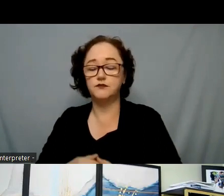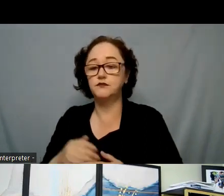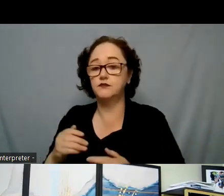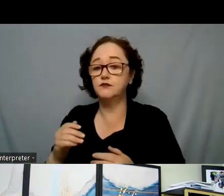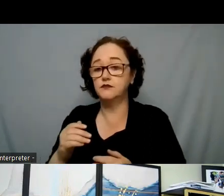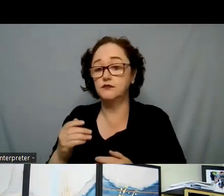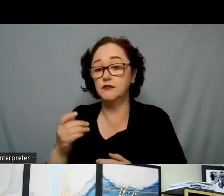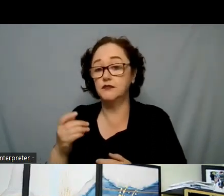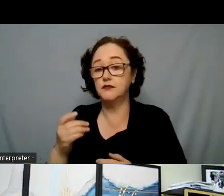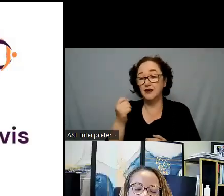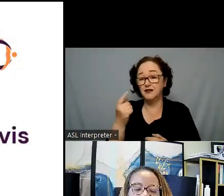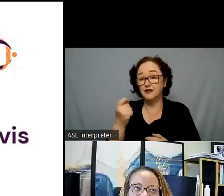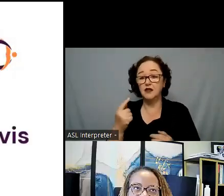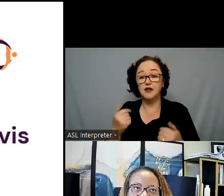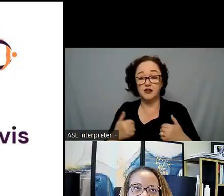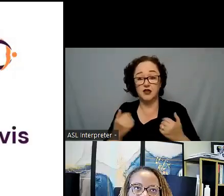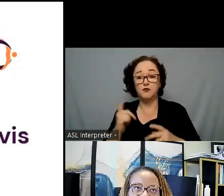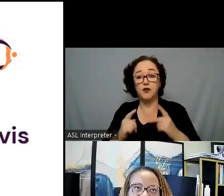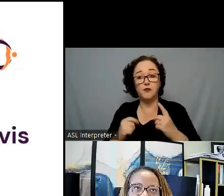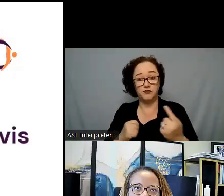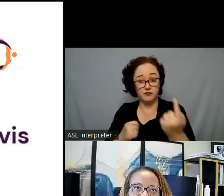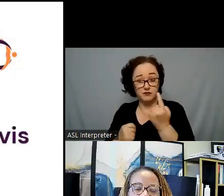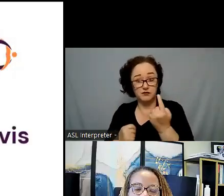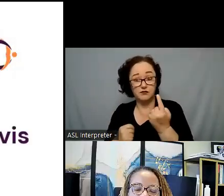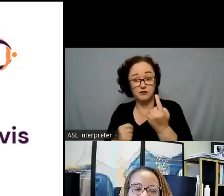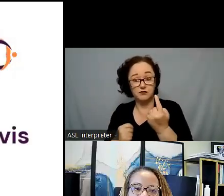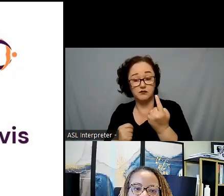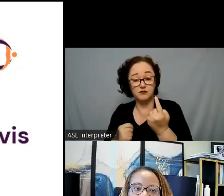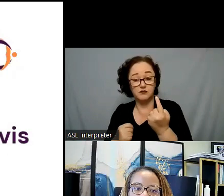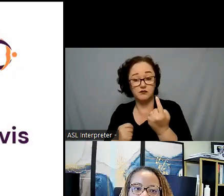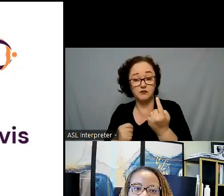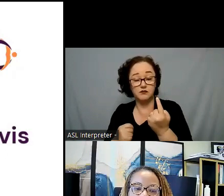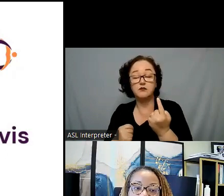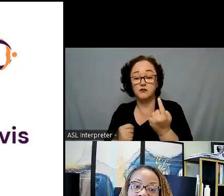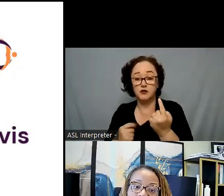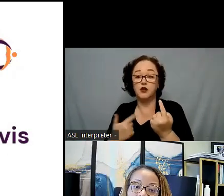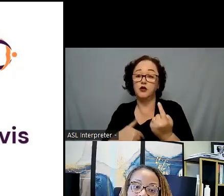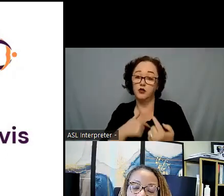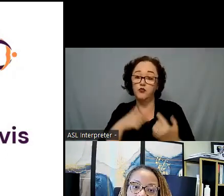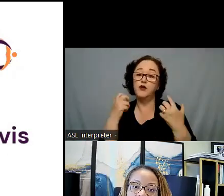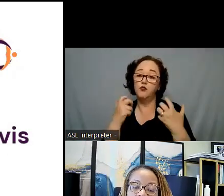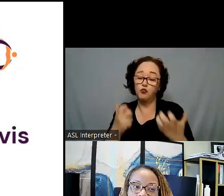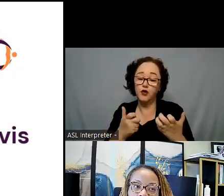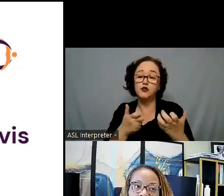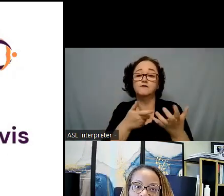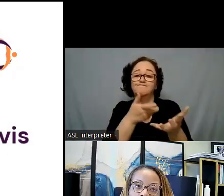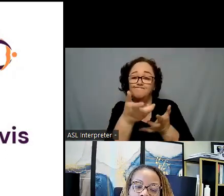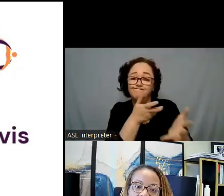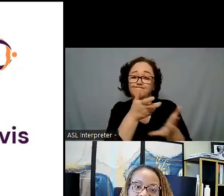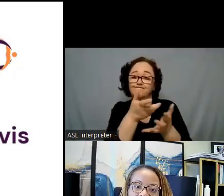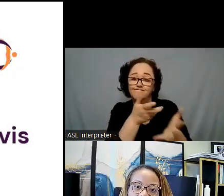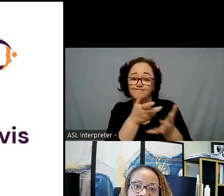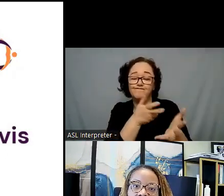when our young people come to us that in fact we will be able to speak to them in a way even though